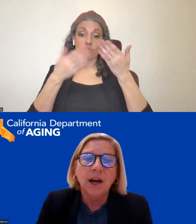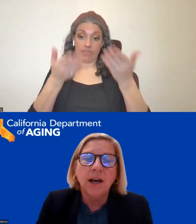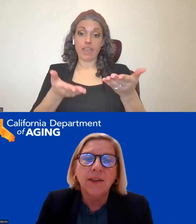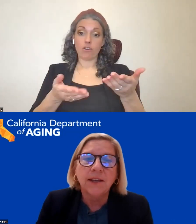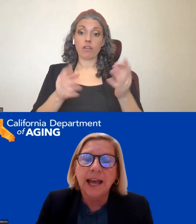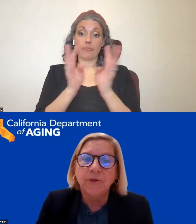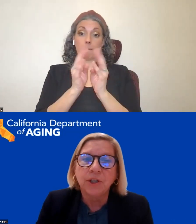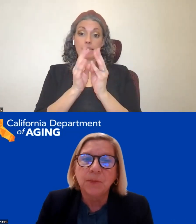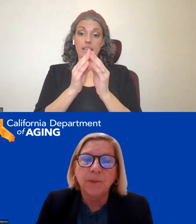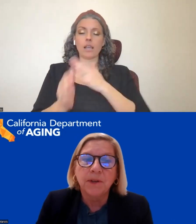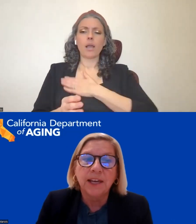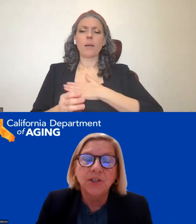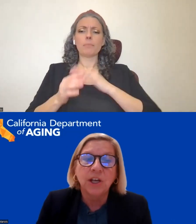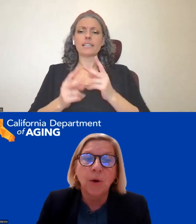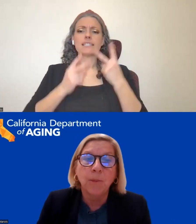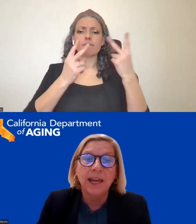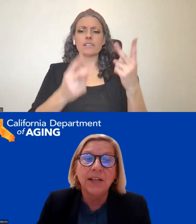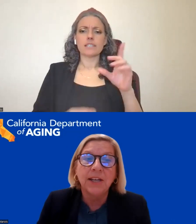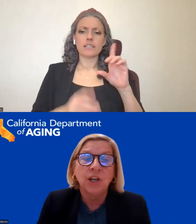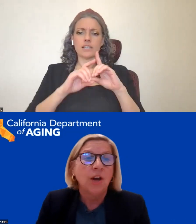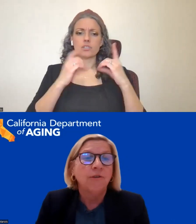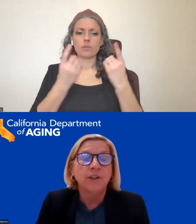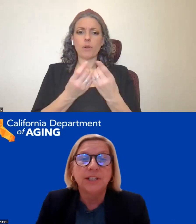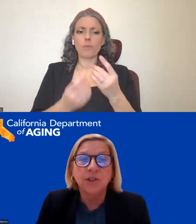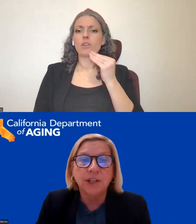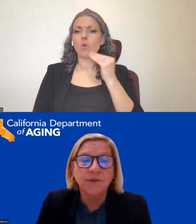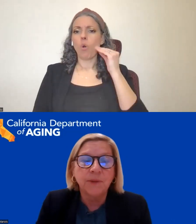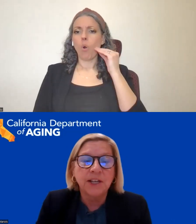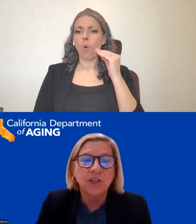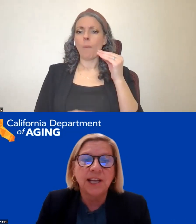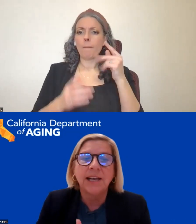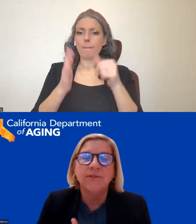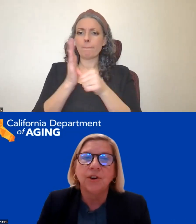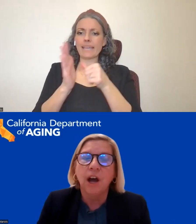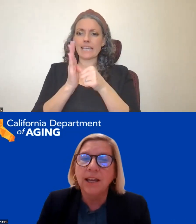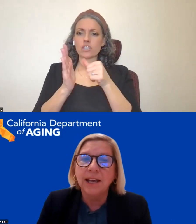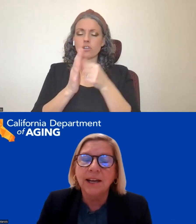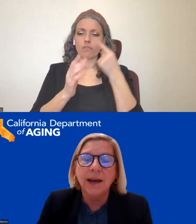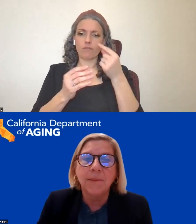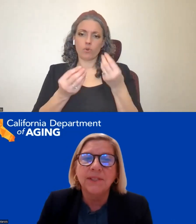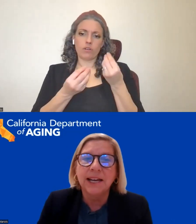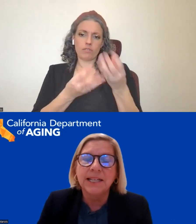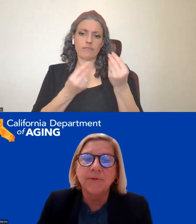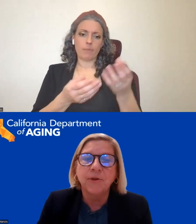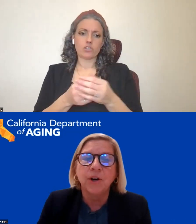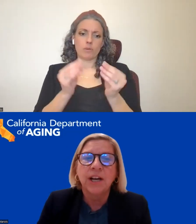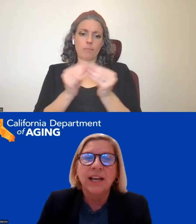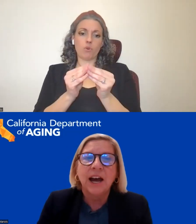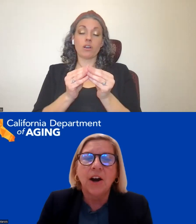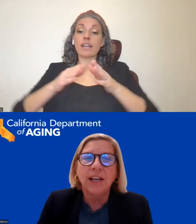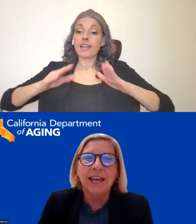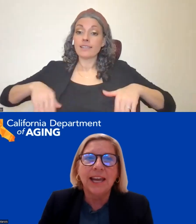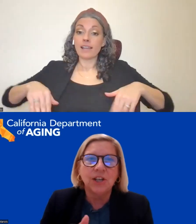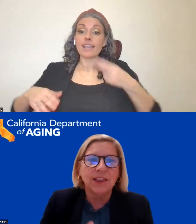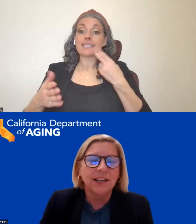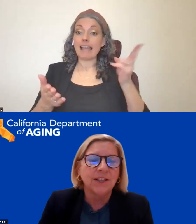visit the California Department of Aging homepage for additional information. And if you're not yet signed up for